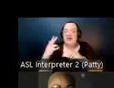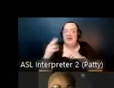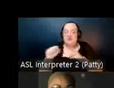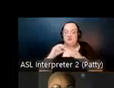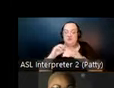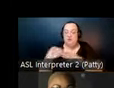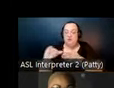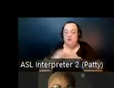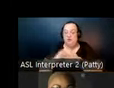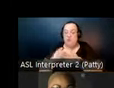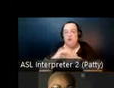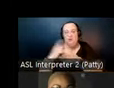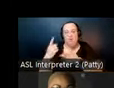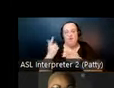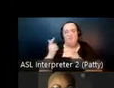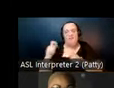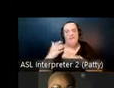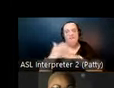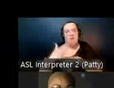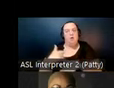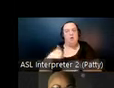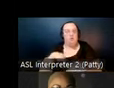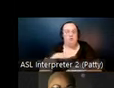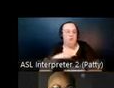big partners.